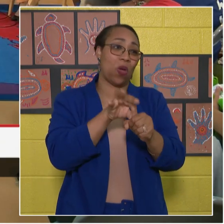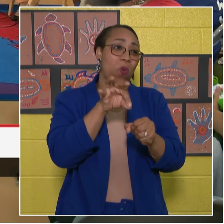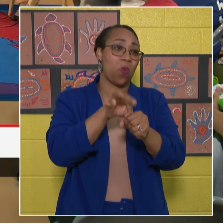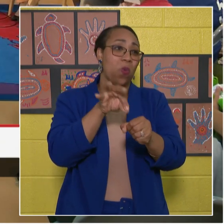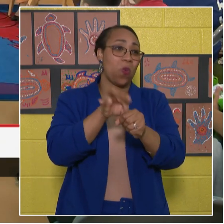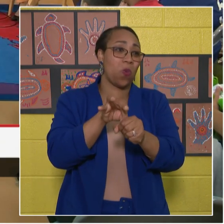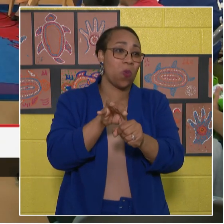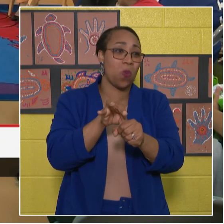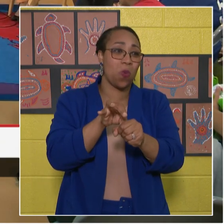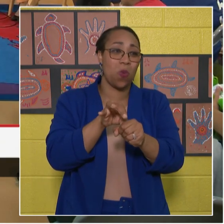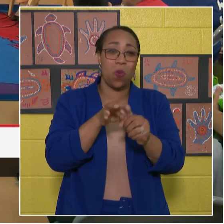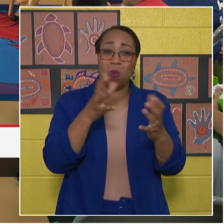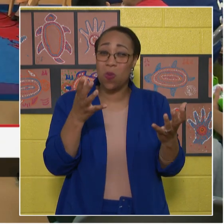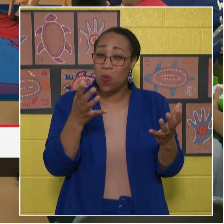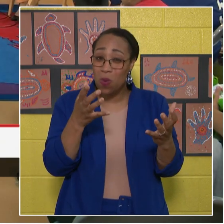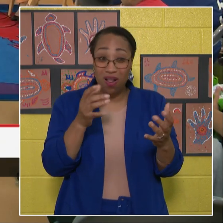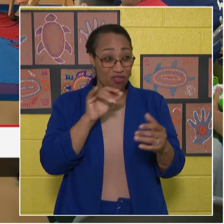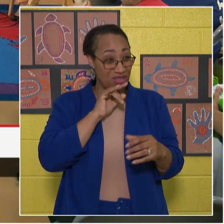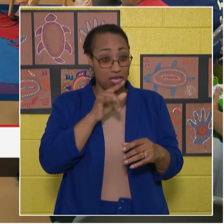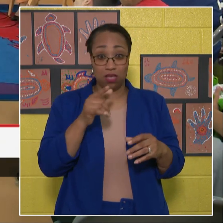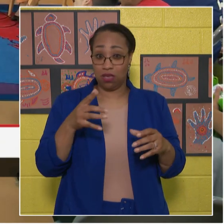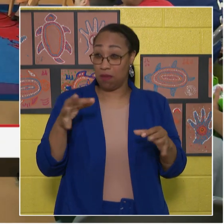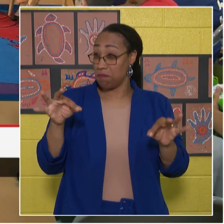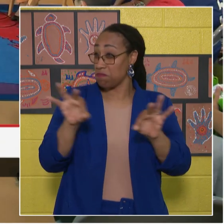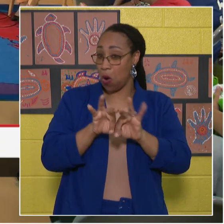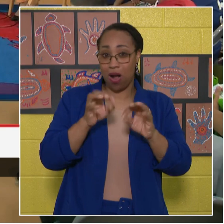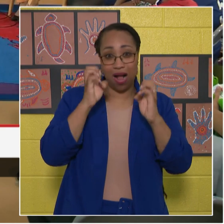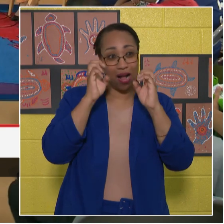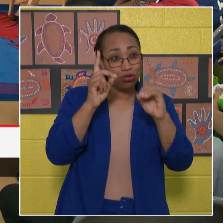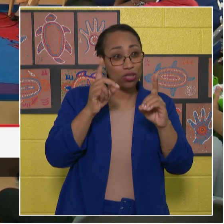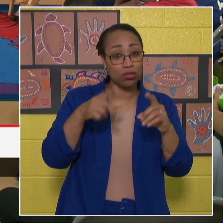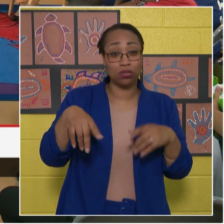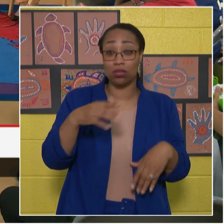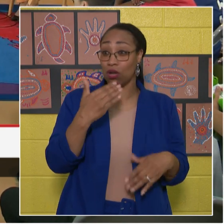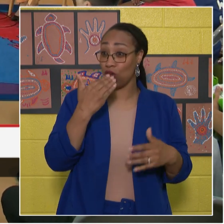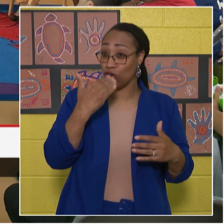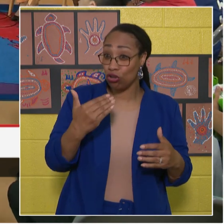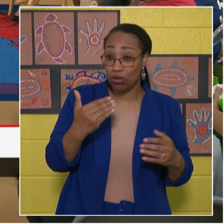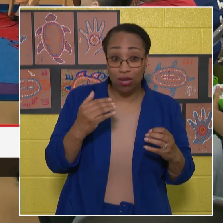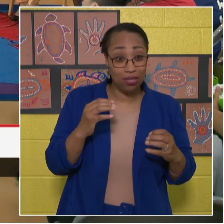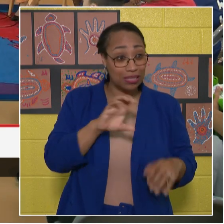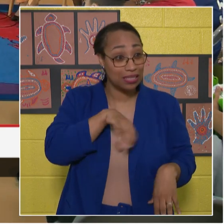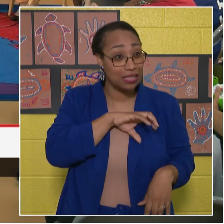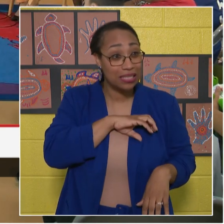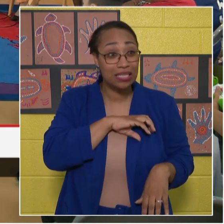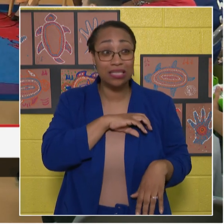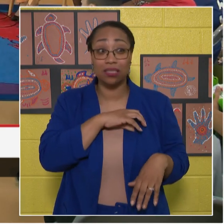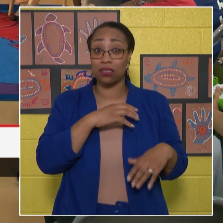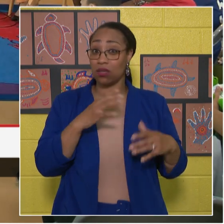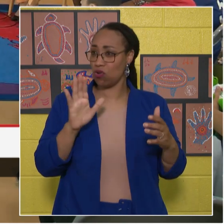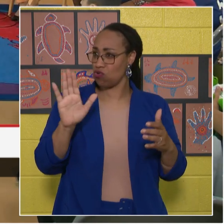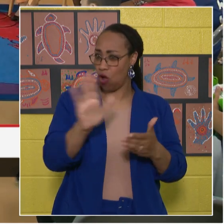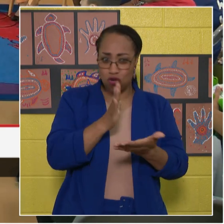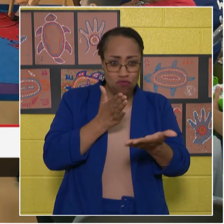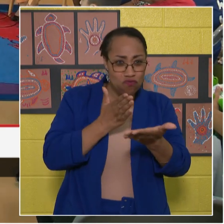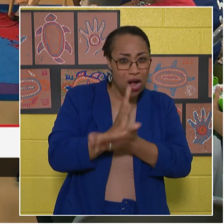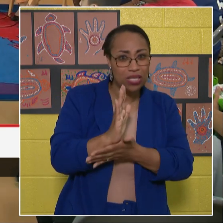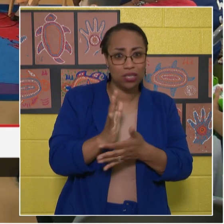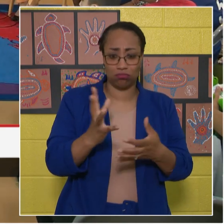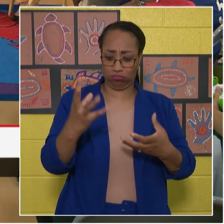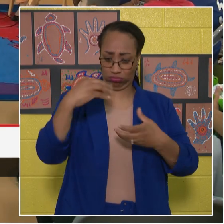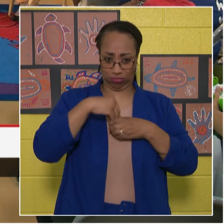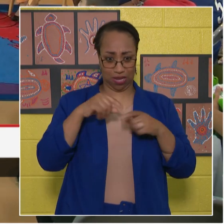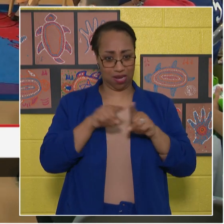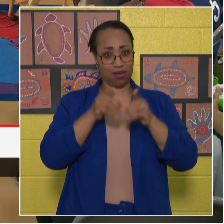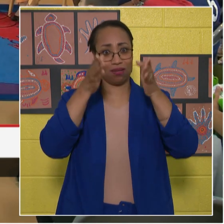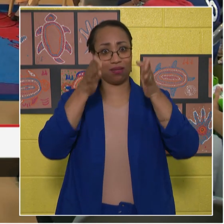education, of being good citizens and exercising your right to vote. And I'm delighted to have been